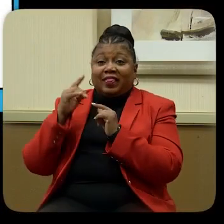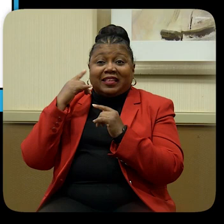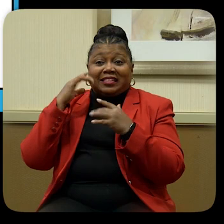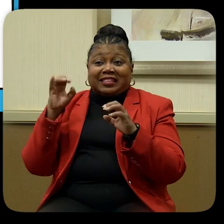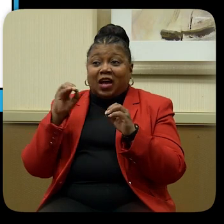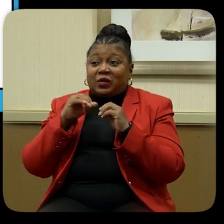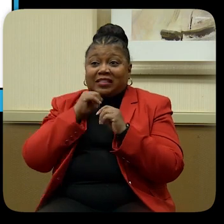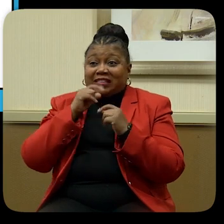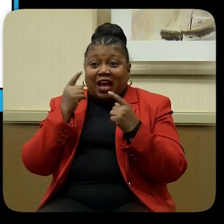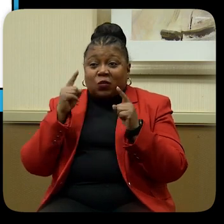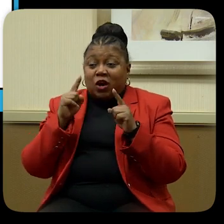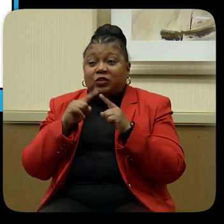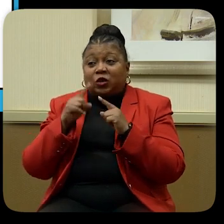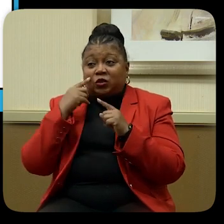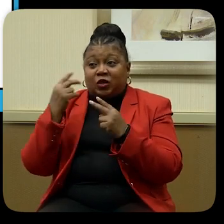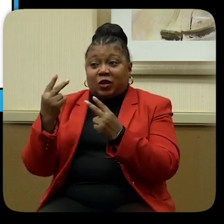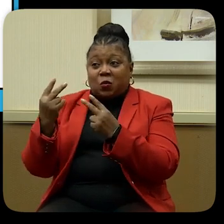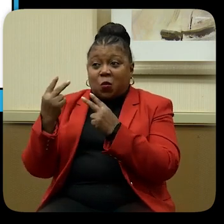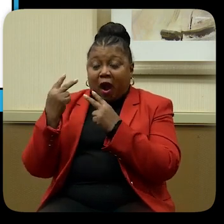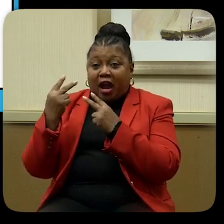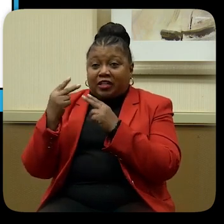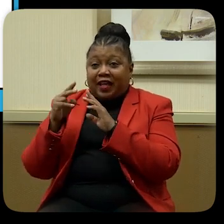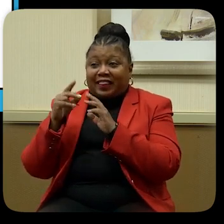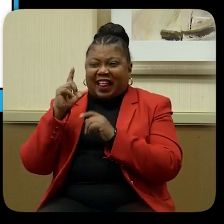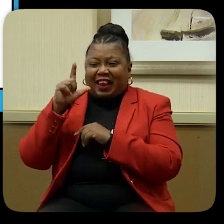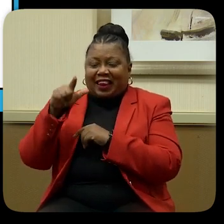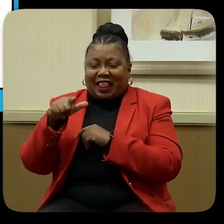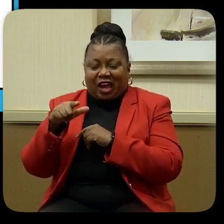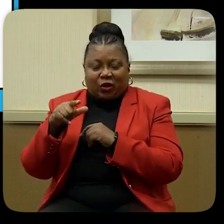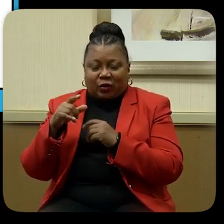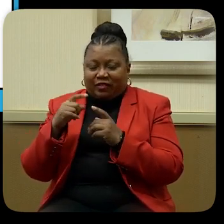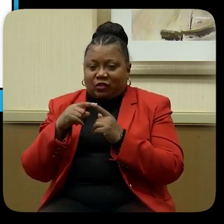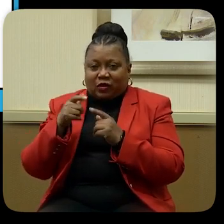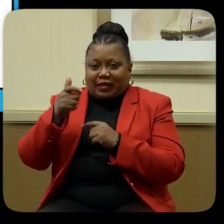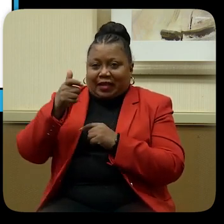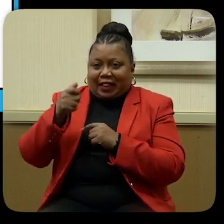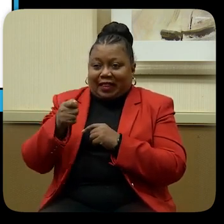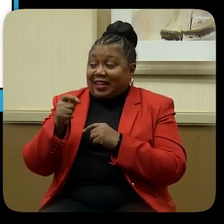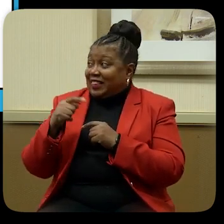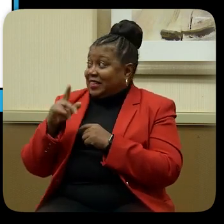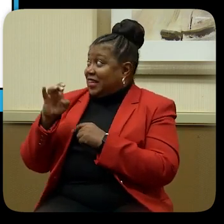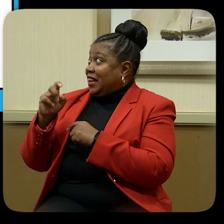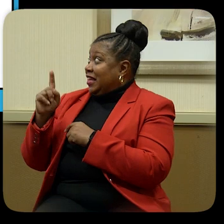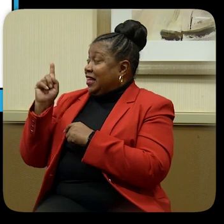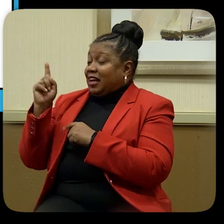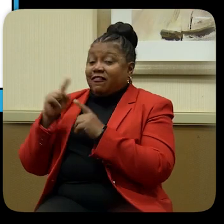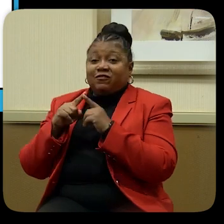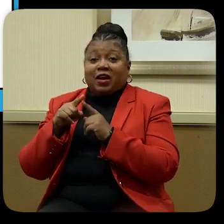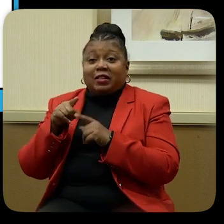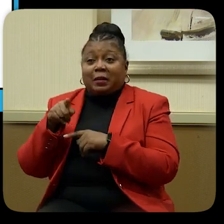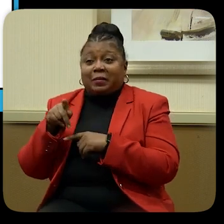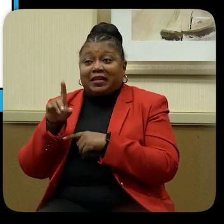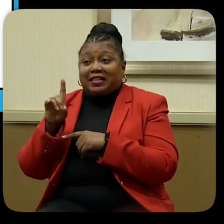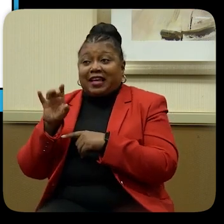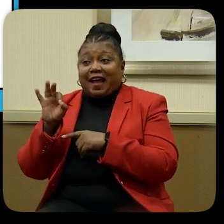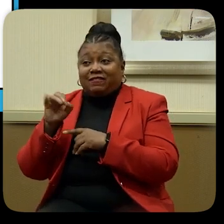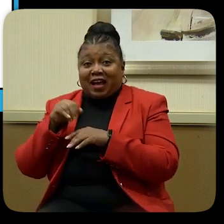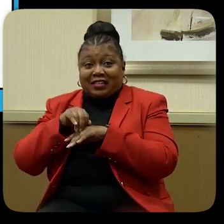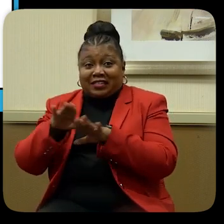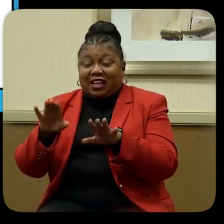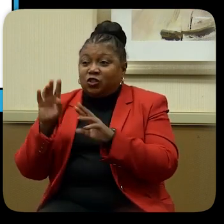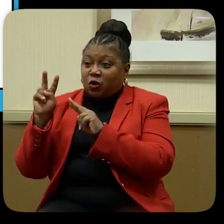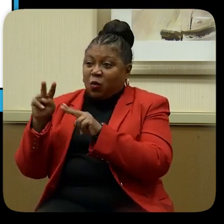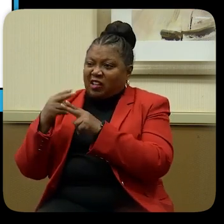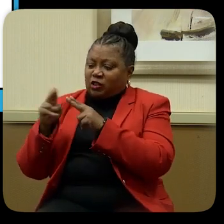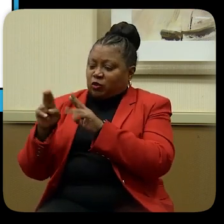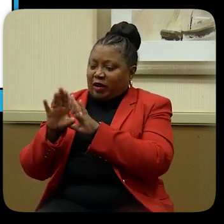sound is not working, so you can watch this later. If you just click this link from the PDF I sent out, you can